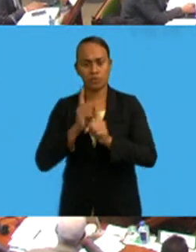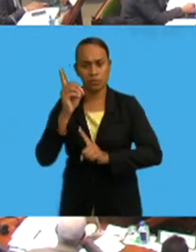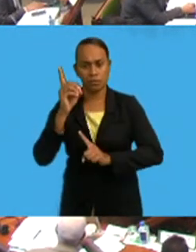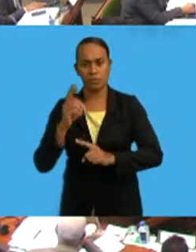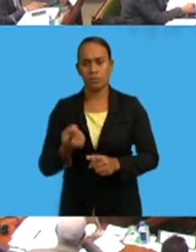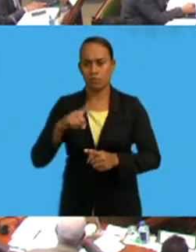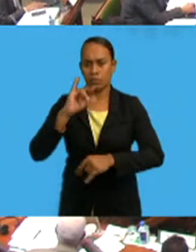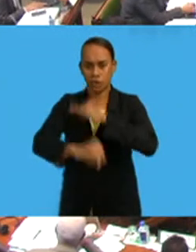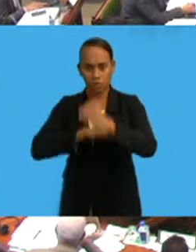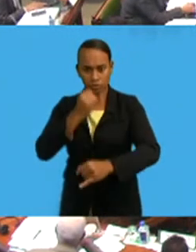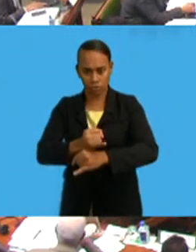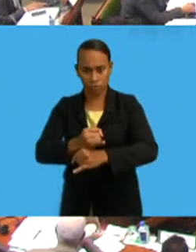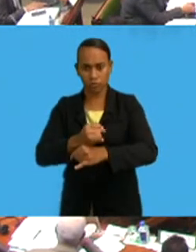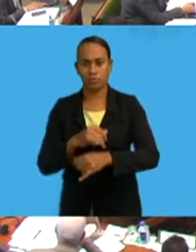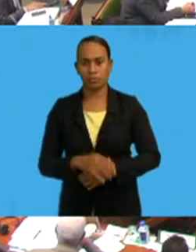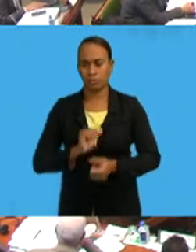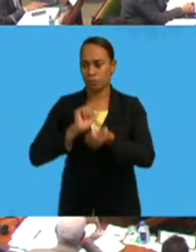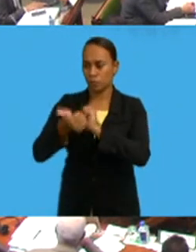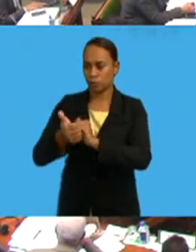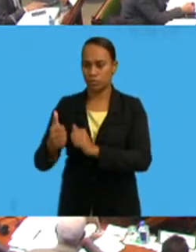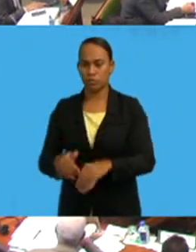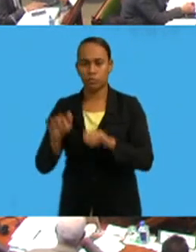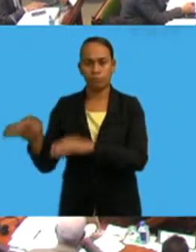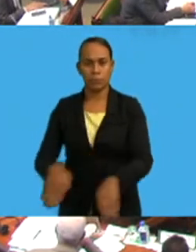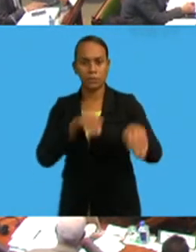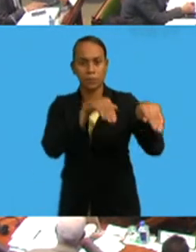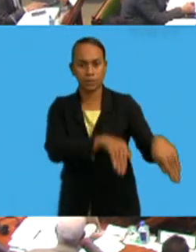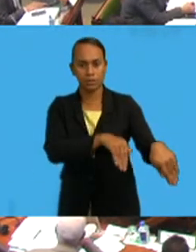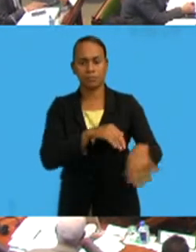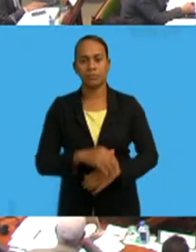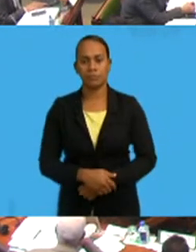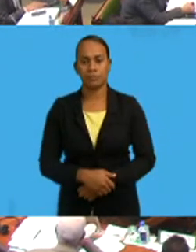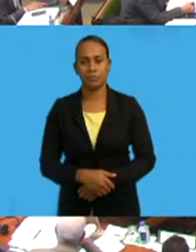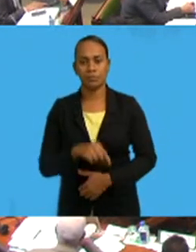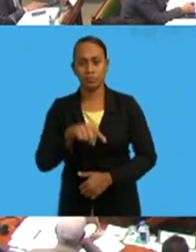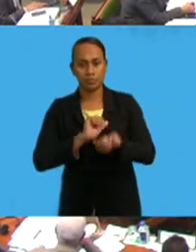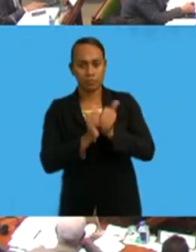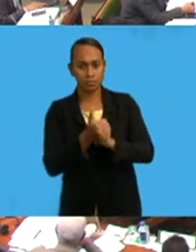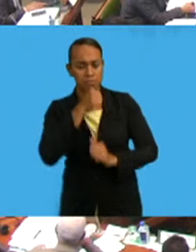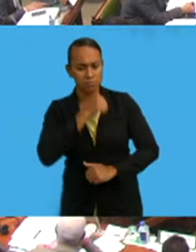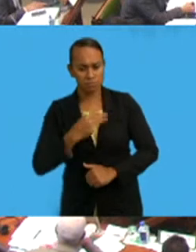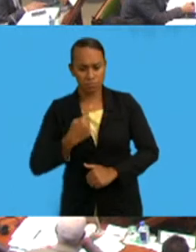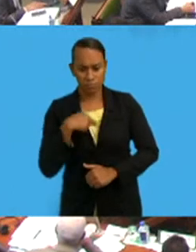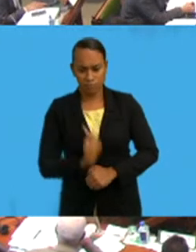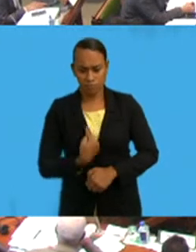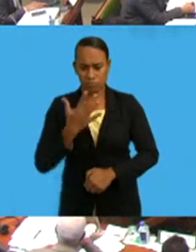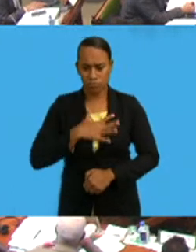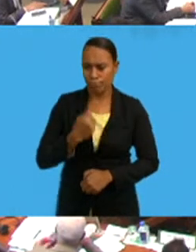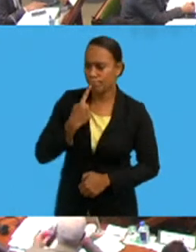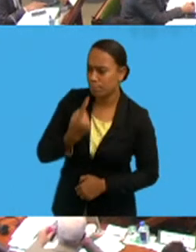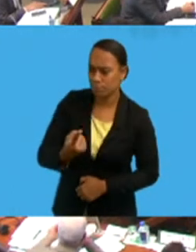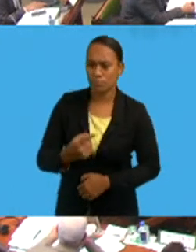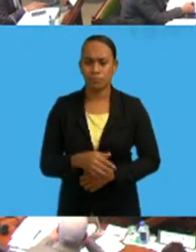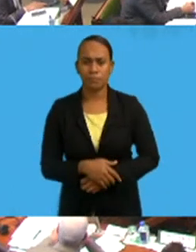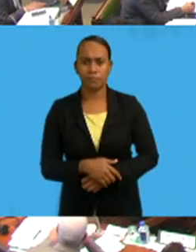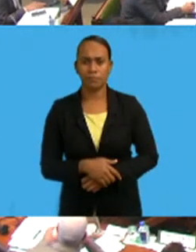sports participation. Madam Speaker, as a sportsman myself, I would like to make special mention of the initiative by